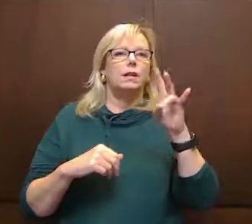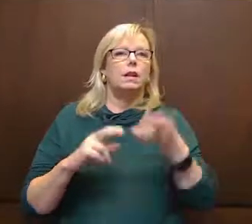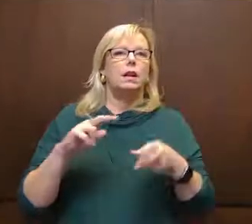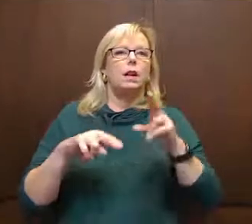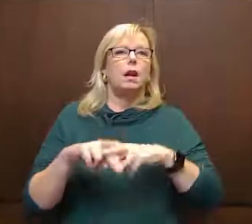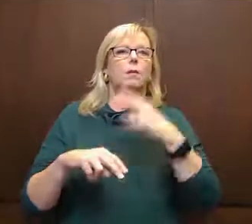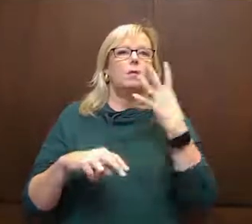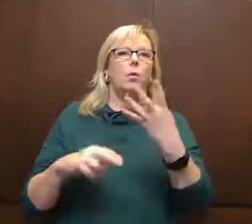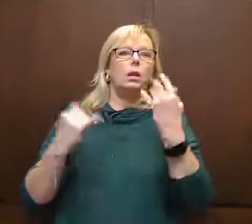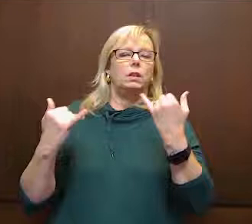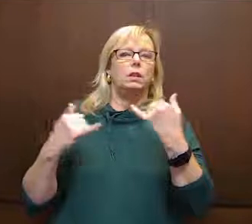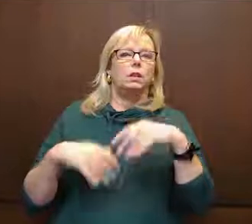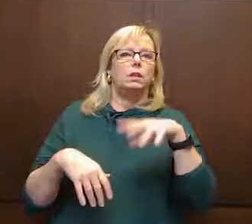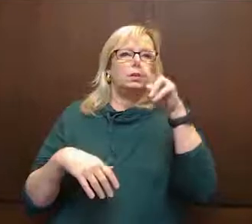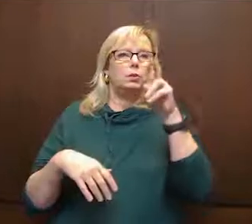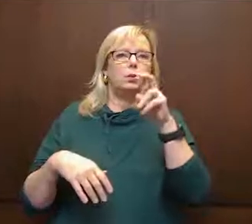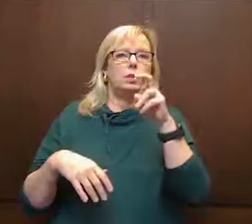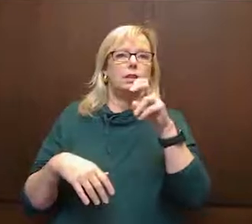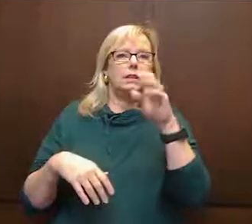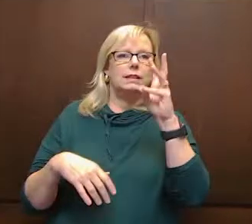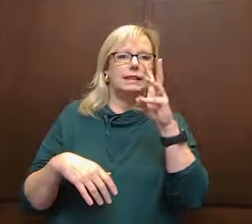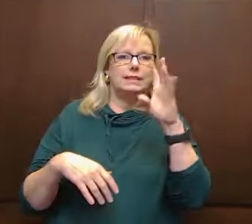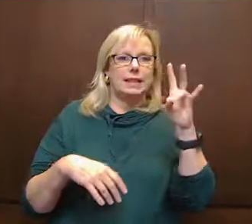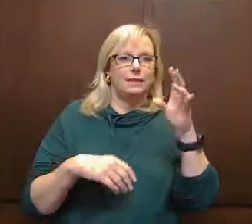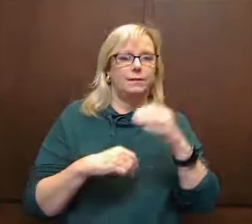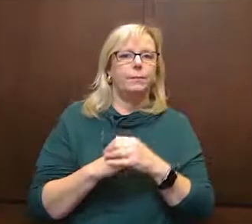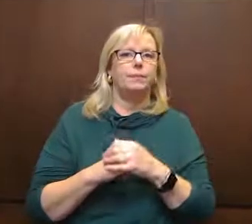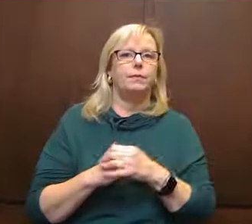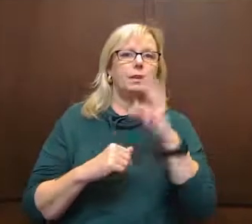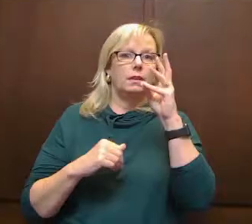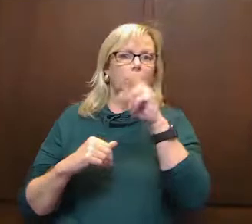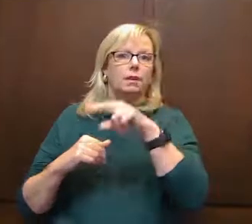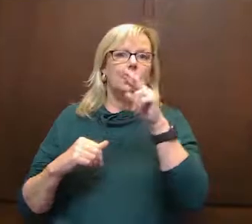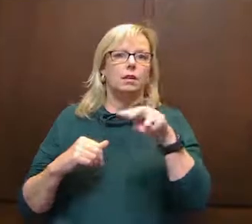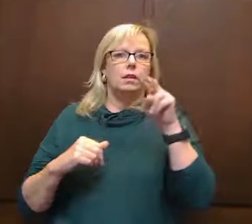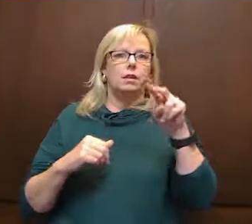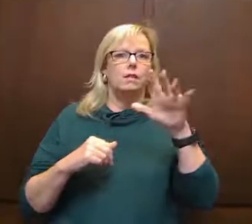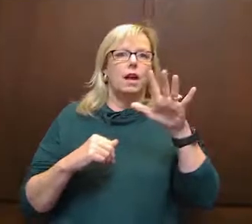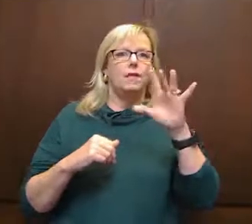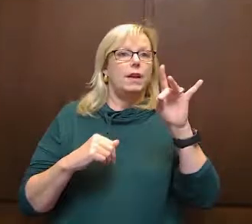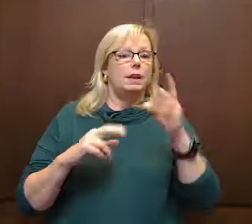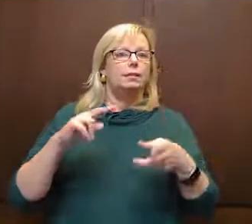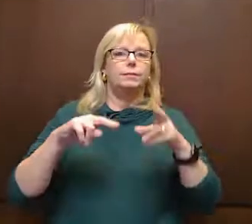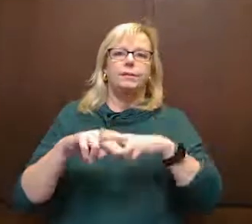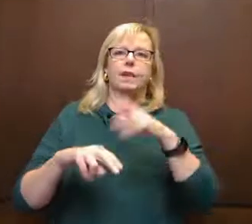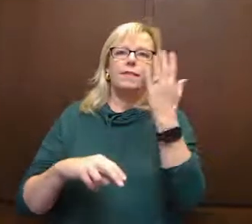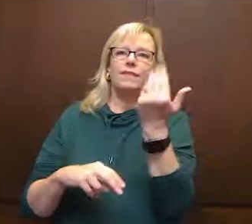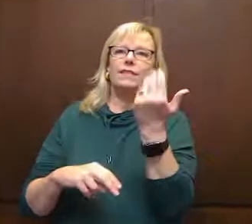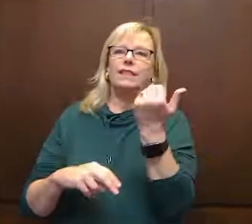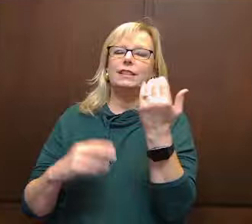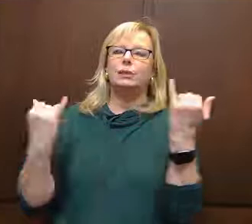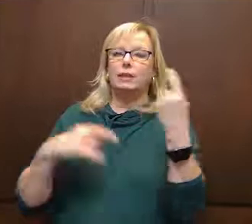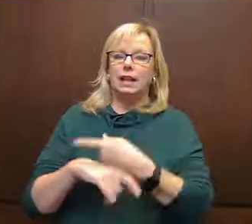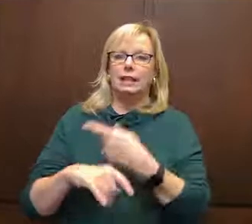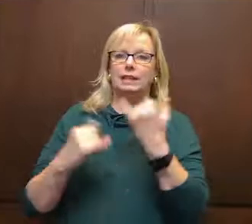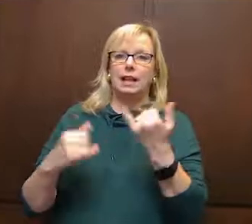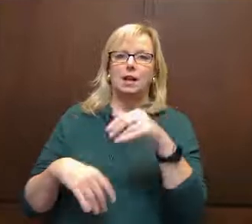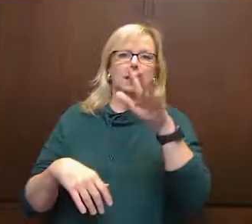62257 up 4 to 267. 62258 up 15 today